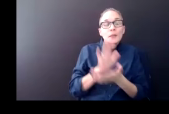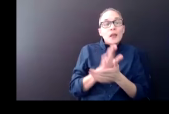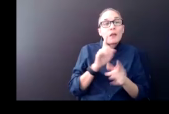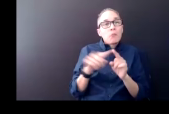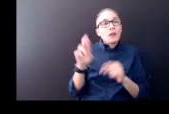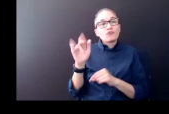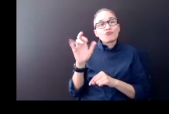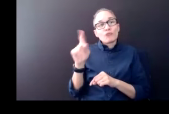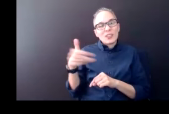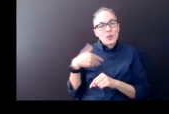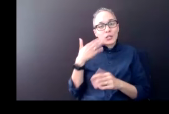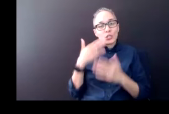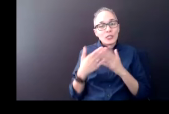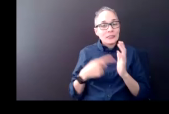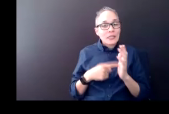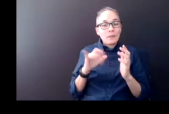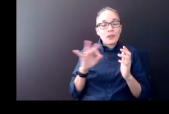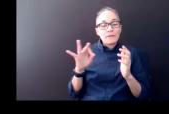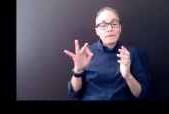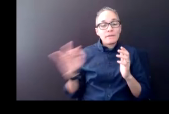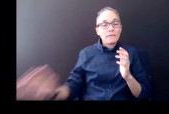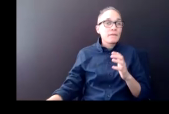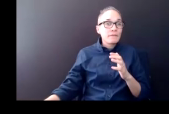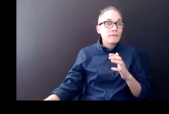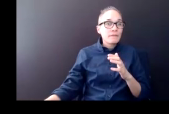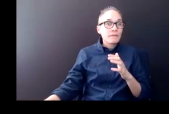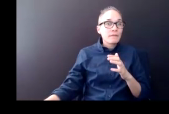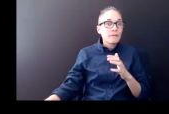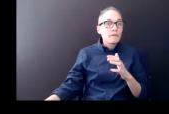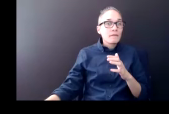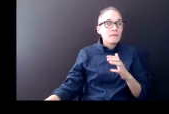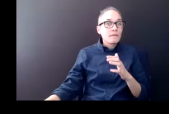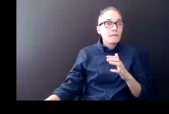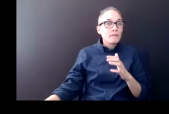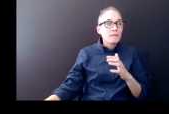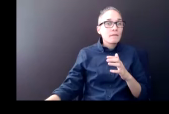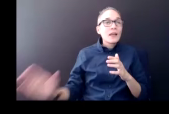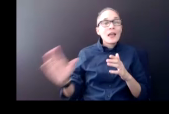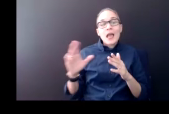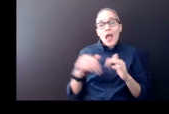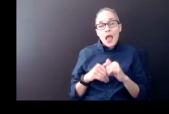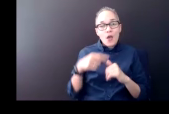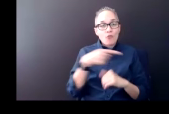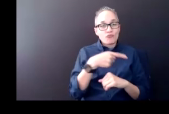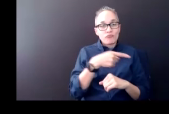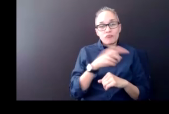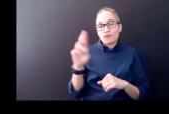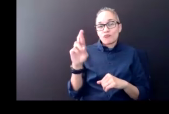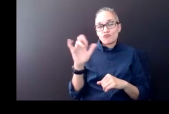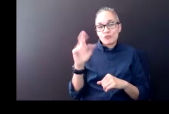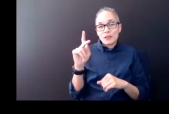Rick, you had a good example of that. We were talking about this before the presentation, but how you handled